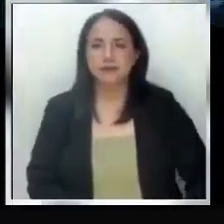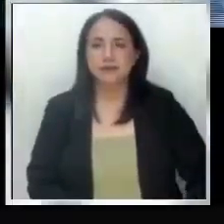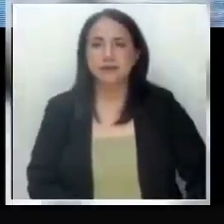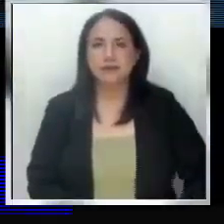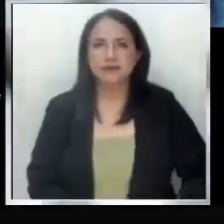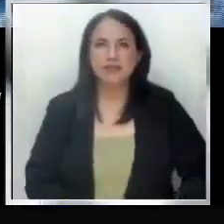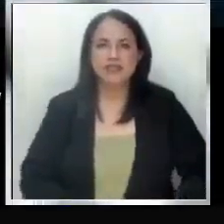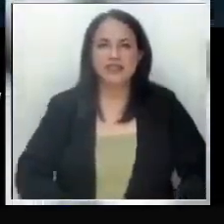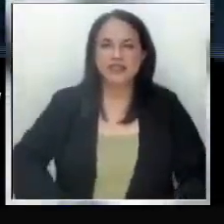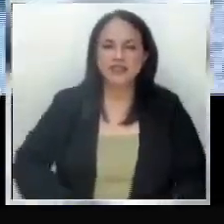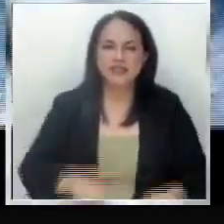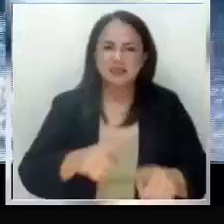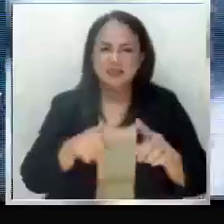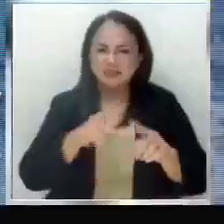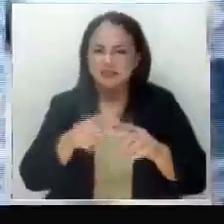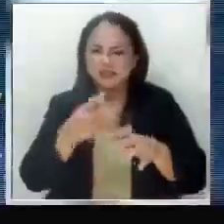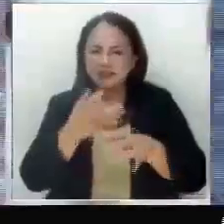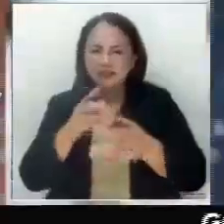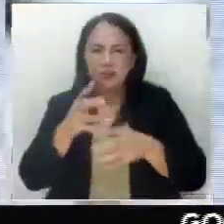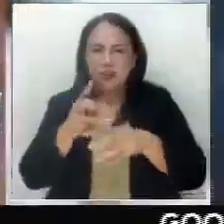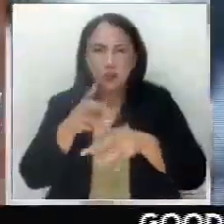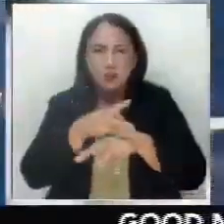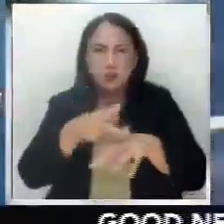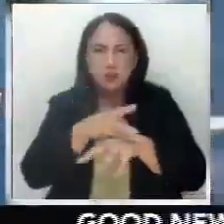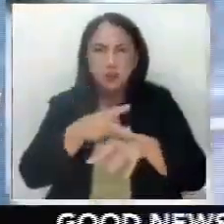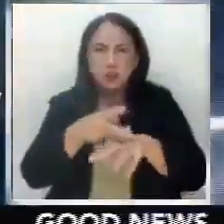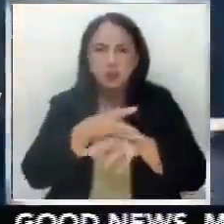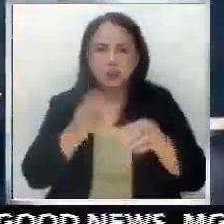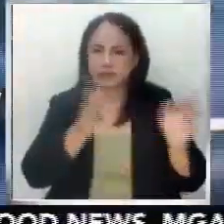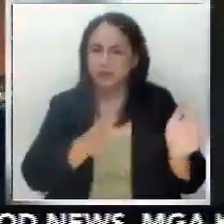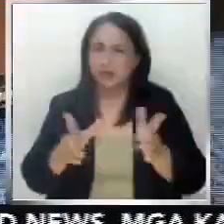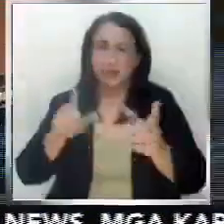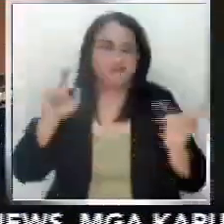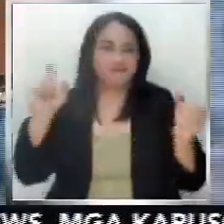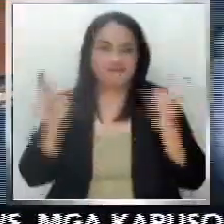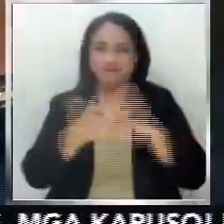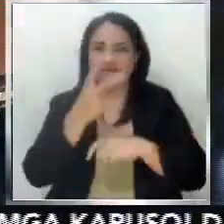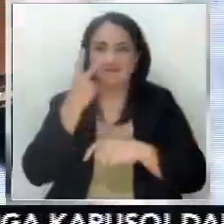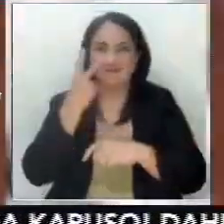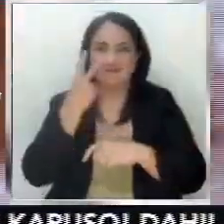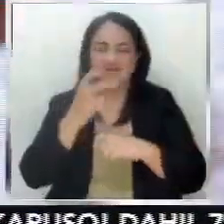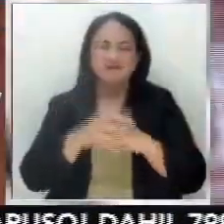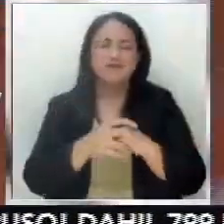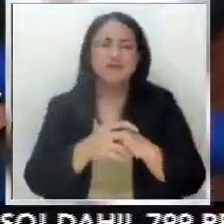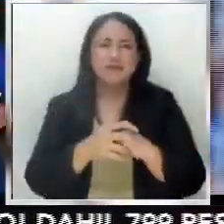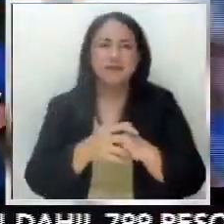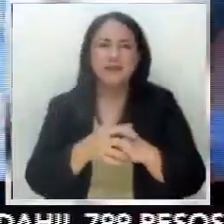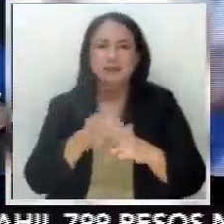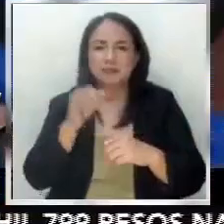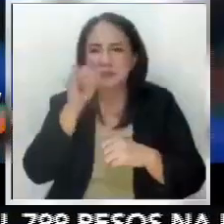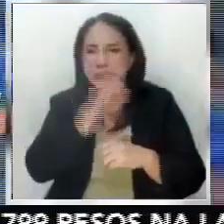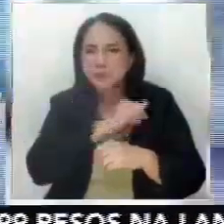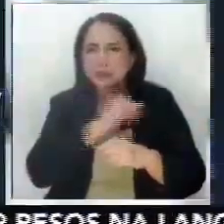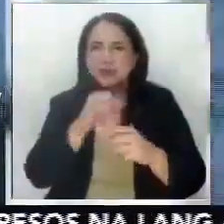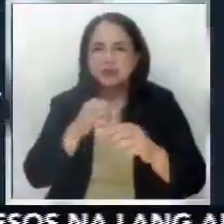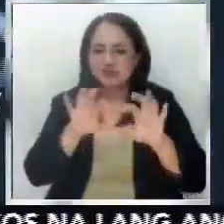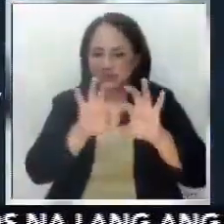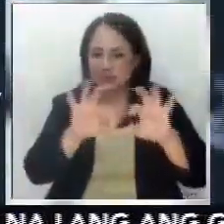Pira-pirasong plywood. Prepare for transformation. Tira-tirang PVC pipes.